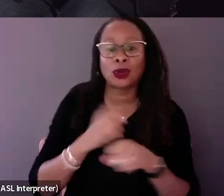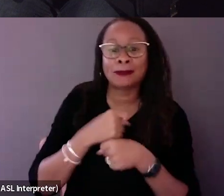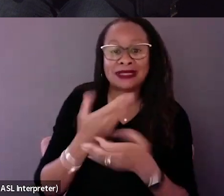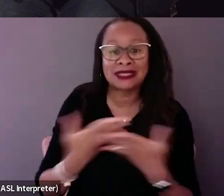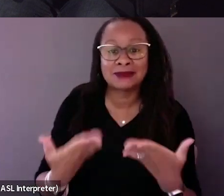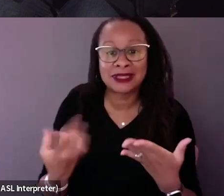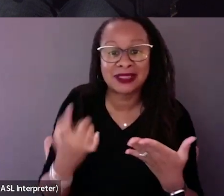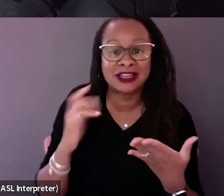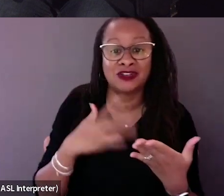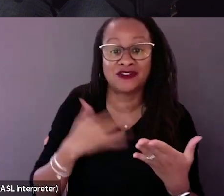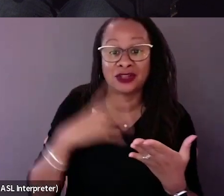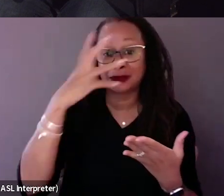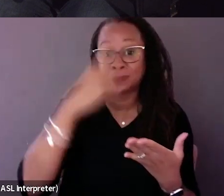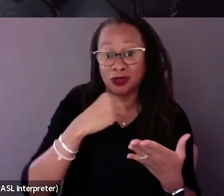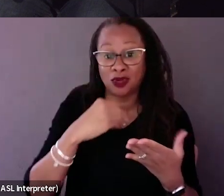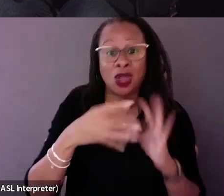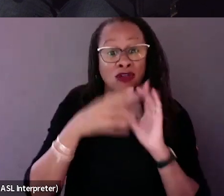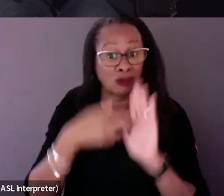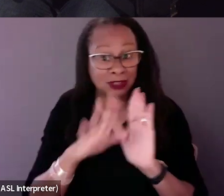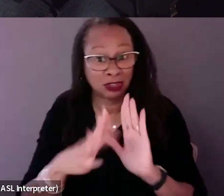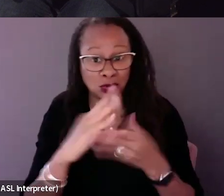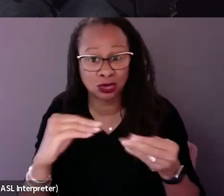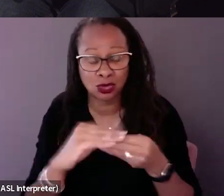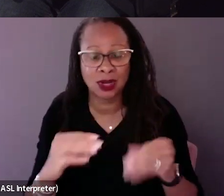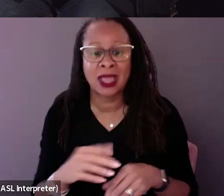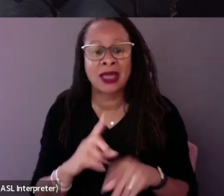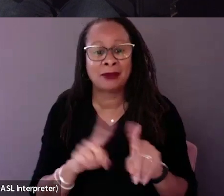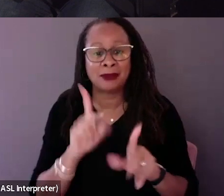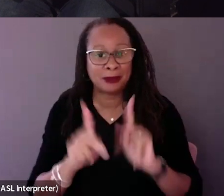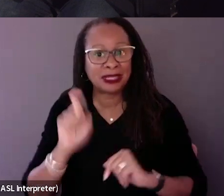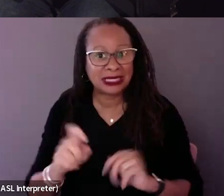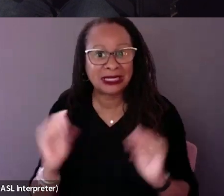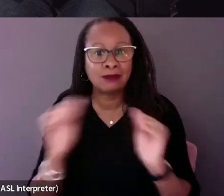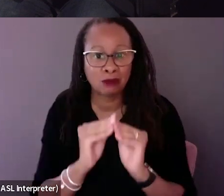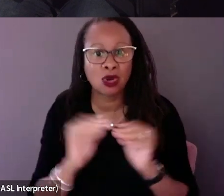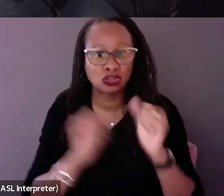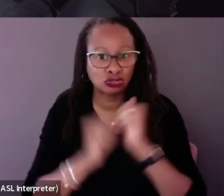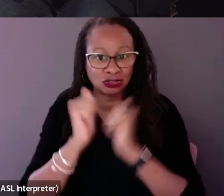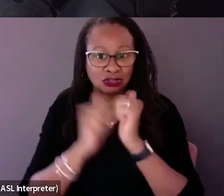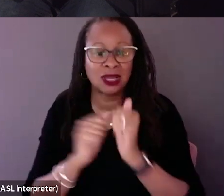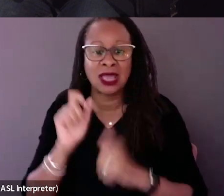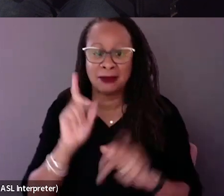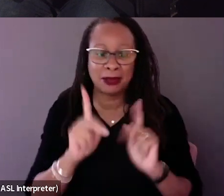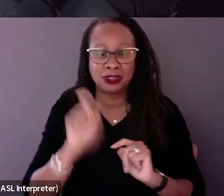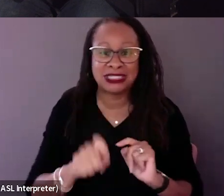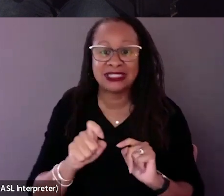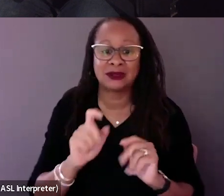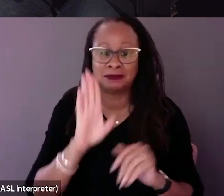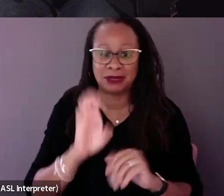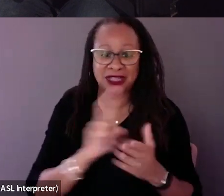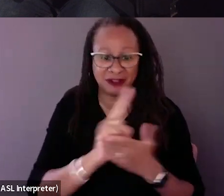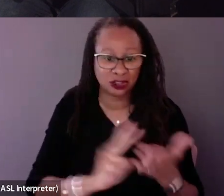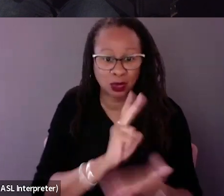think is beautiful that represents the story, but also people maybe need a little bit more structure. People need it to be 2 hours. Thank you for sitting